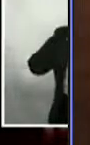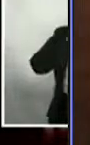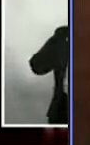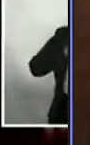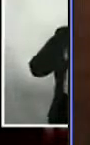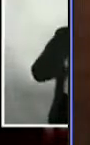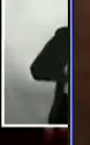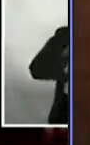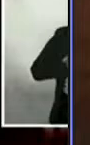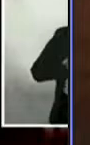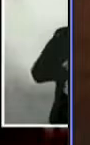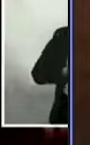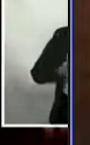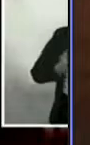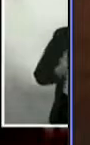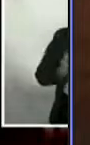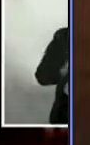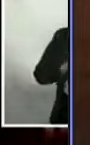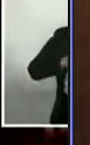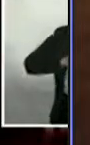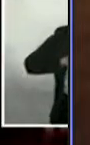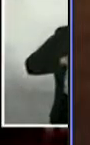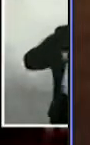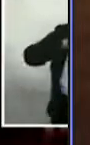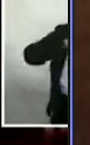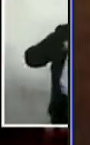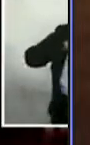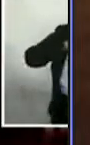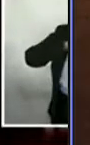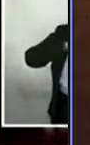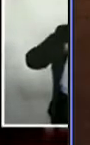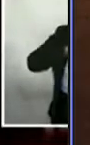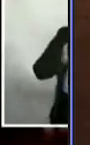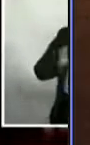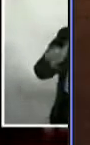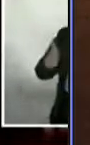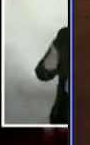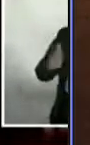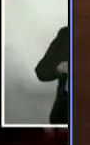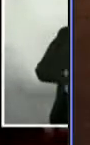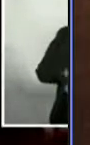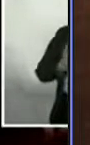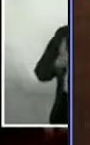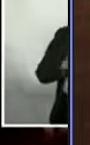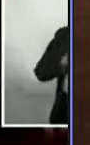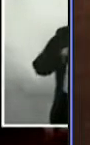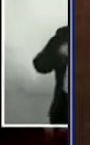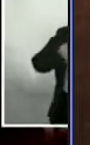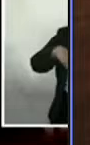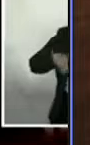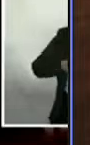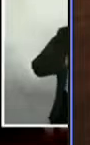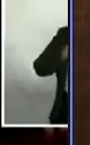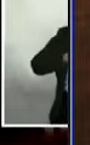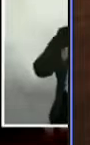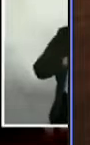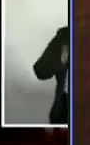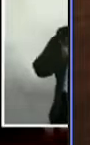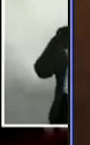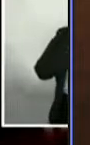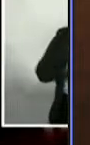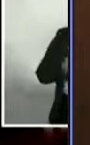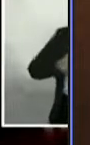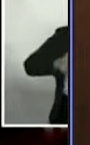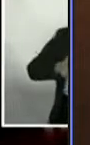province of ours stand head and shoulder amongst the rest. I must hasten to say that tourism development, which is Program 6, is tasked